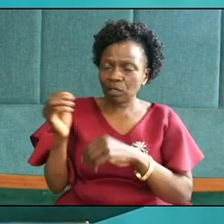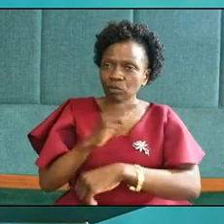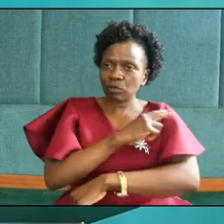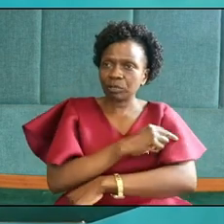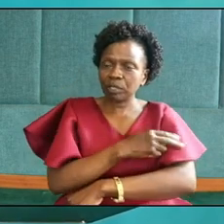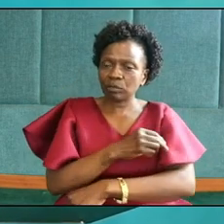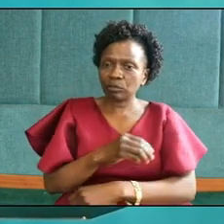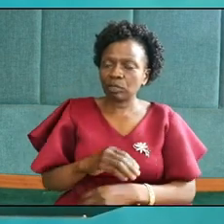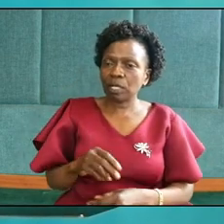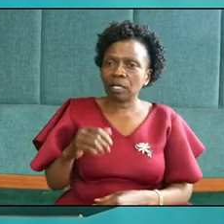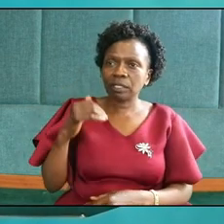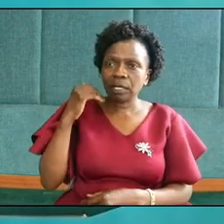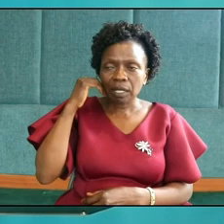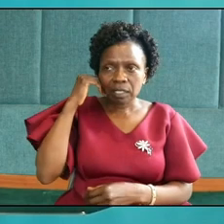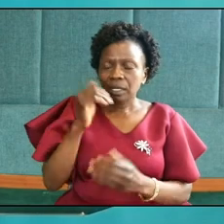She was admitted.